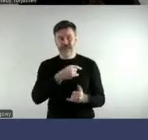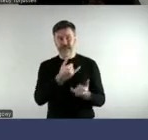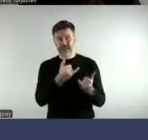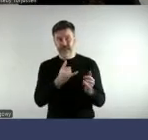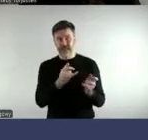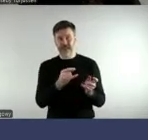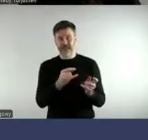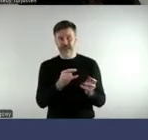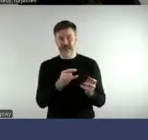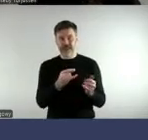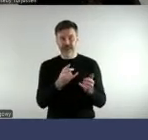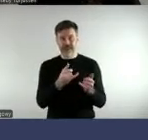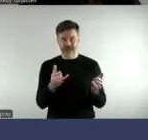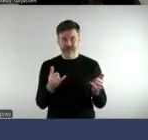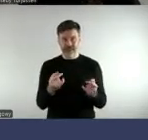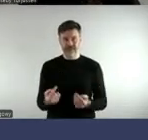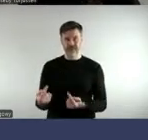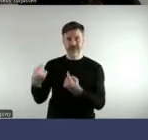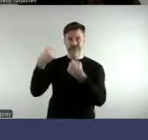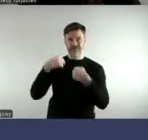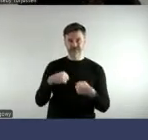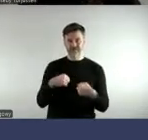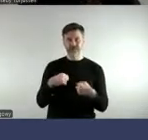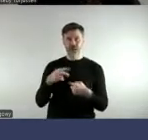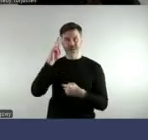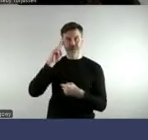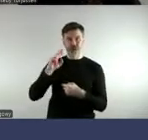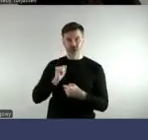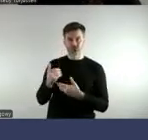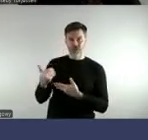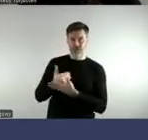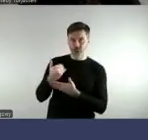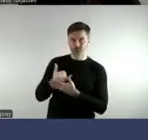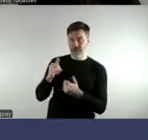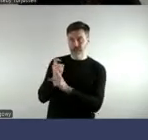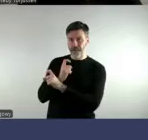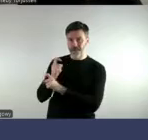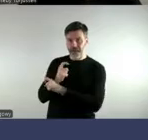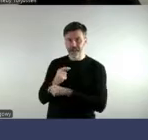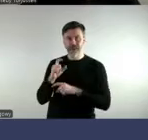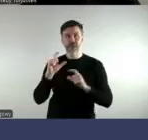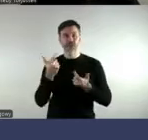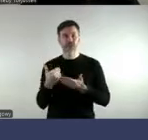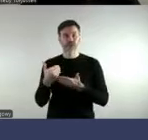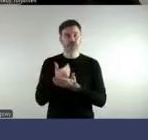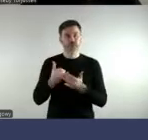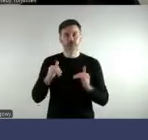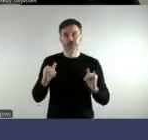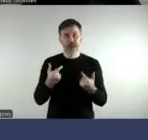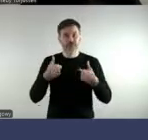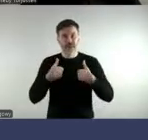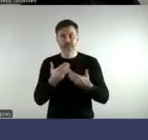working with the armed forces on understanding military needs and expectation, and also civil society's ability to support the military